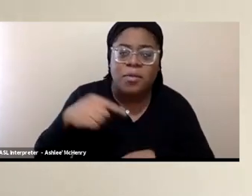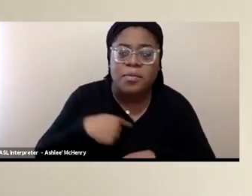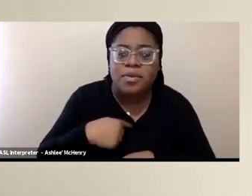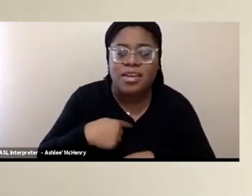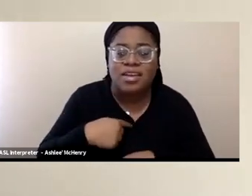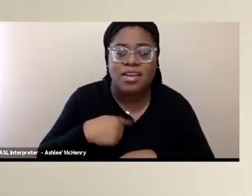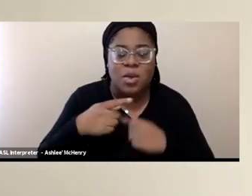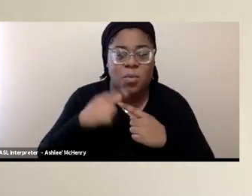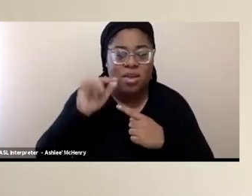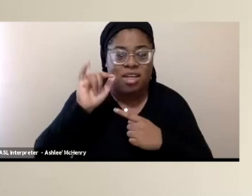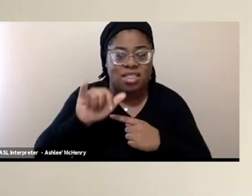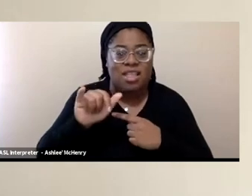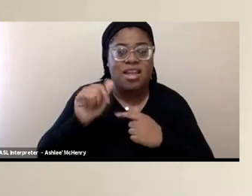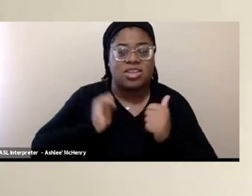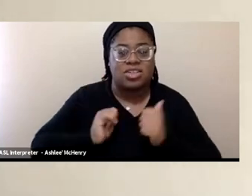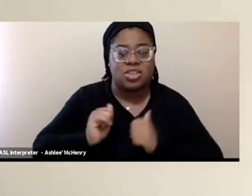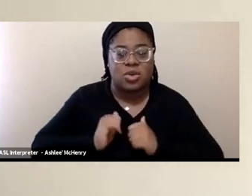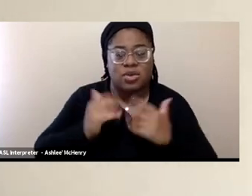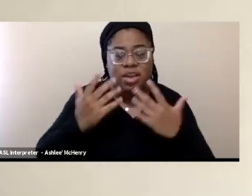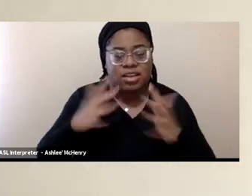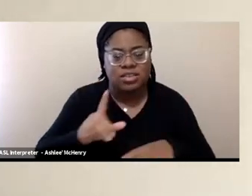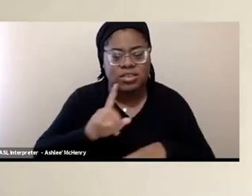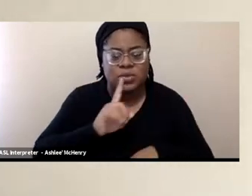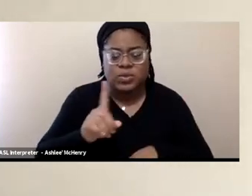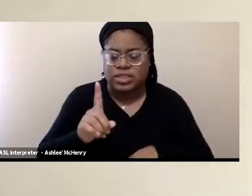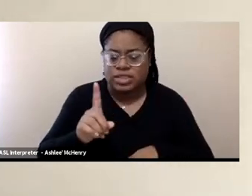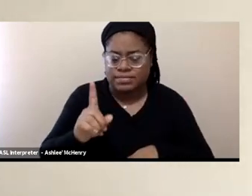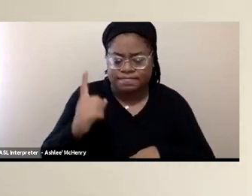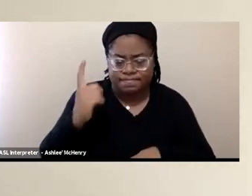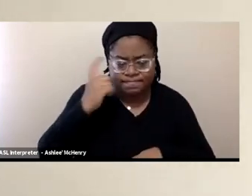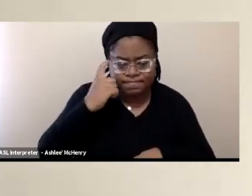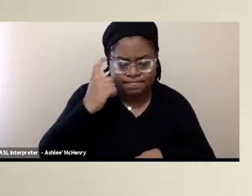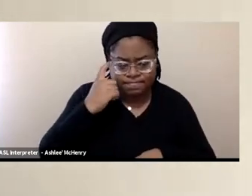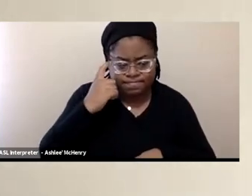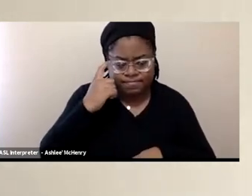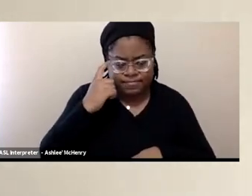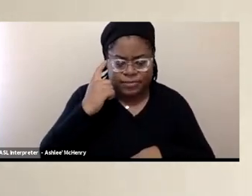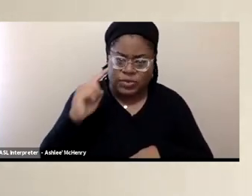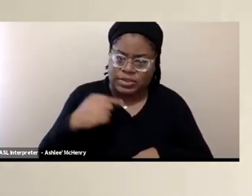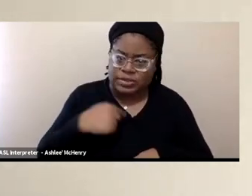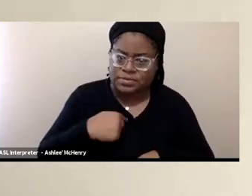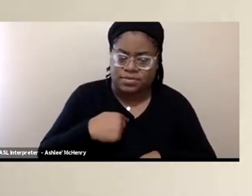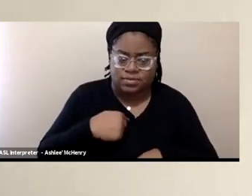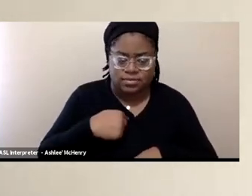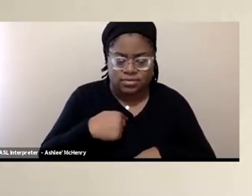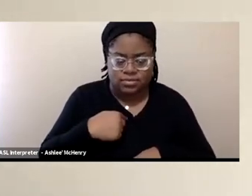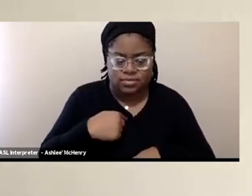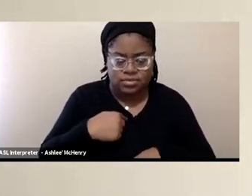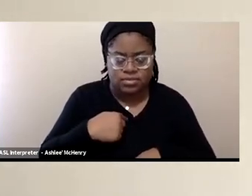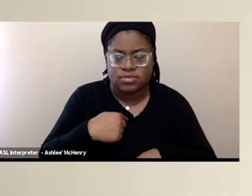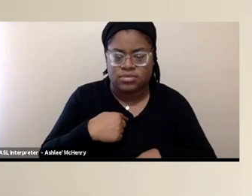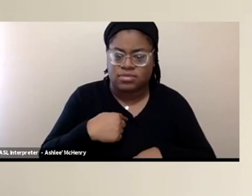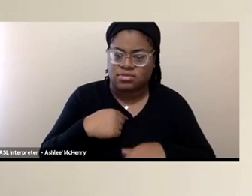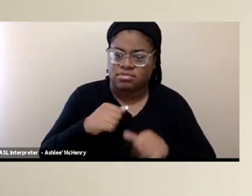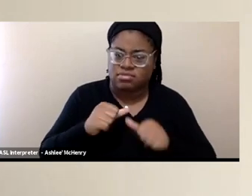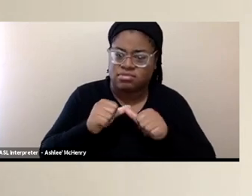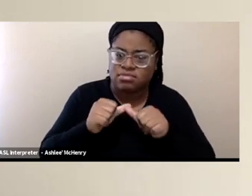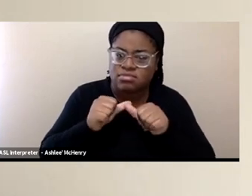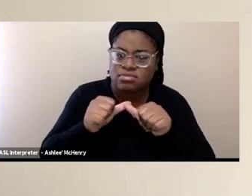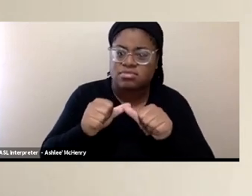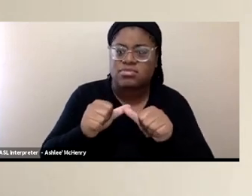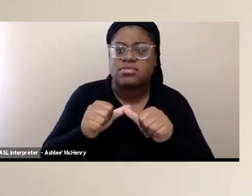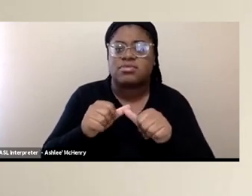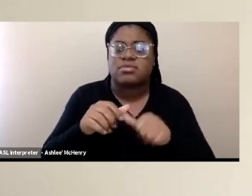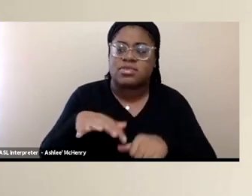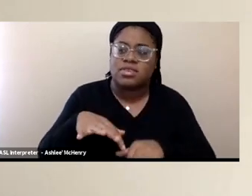show ended, it was very conscious for me in terms of going forward,